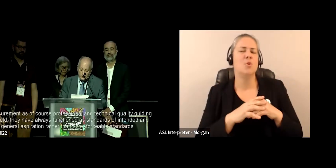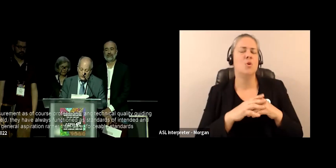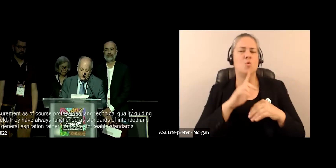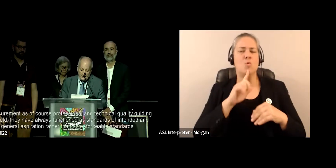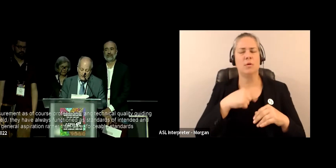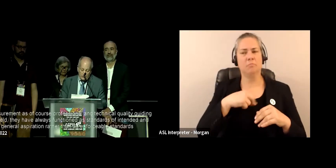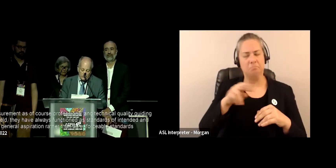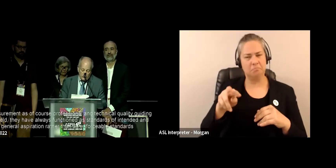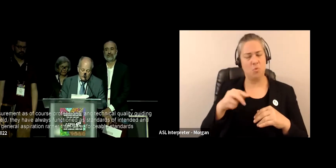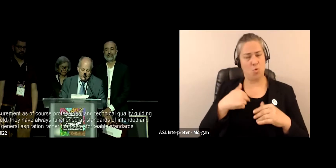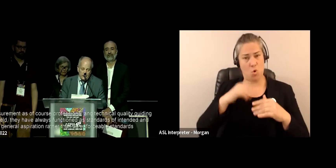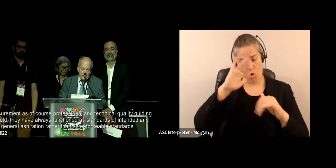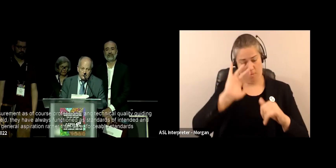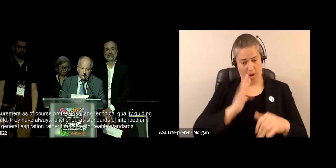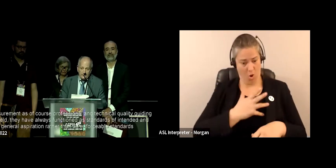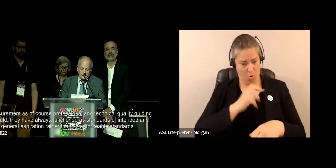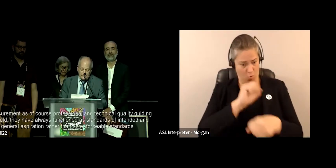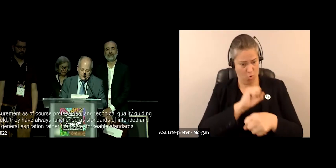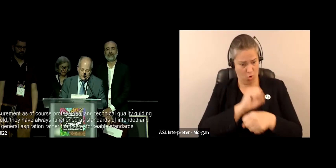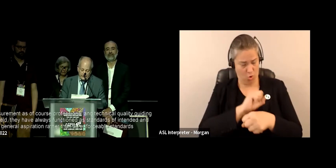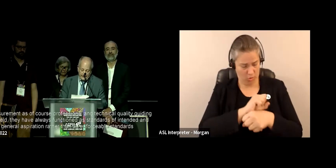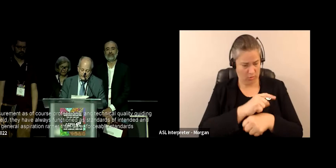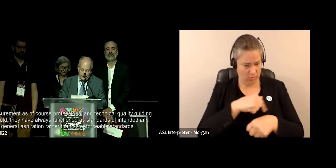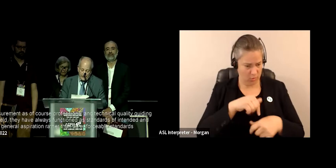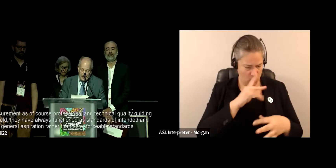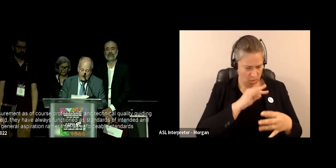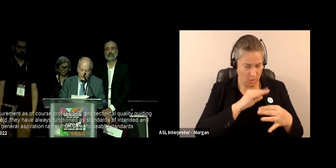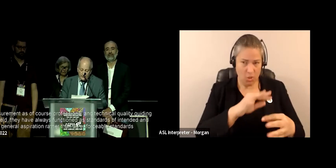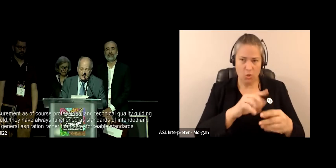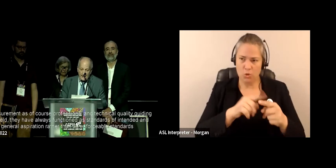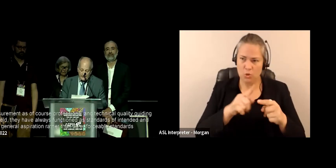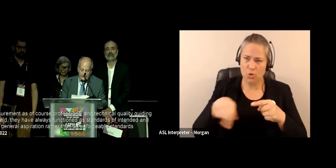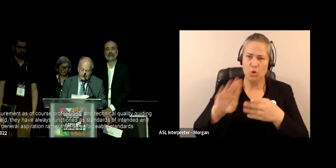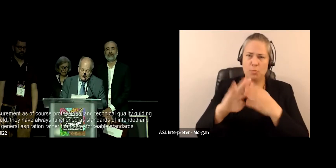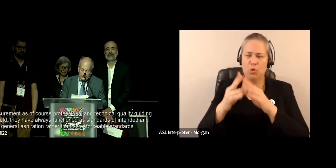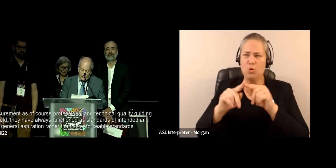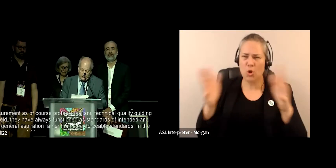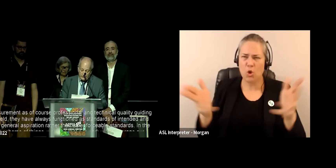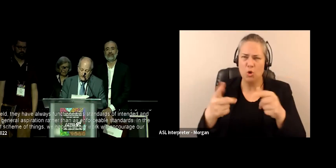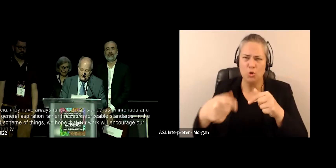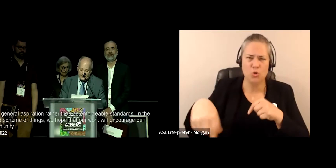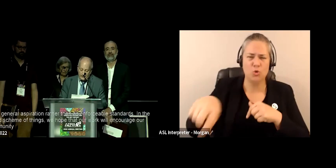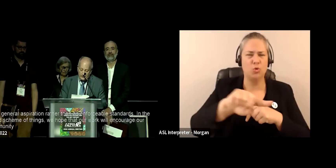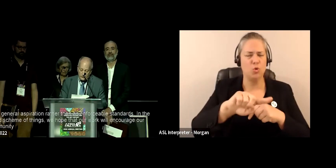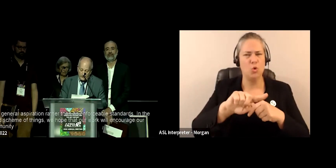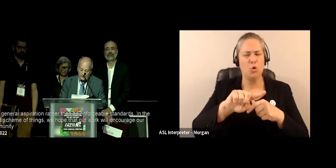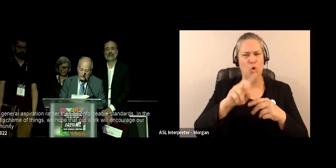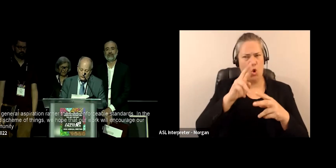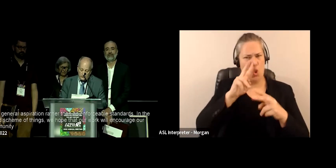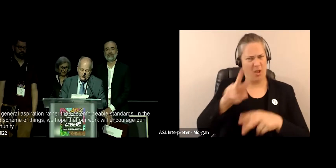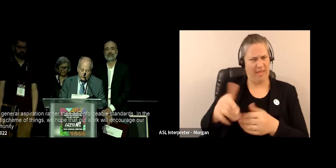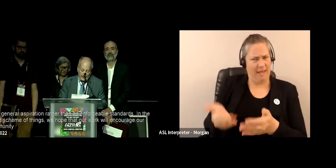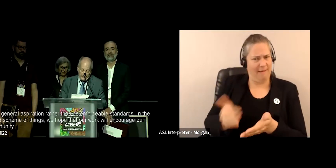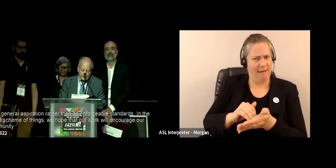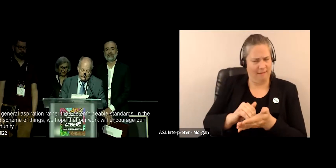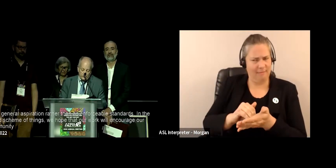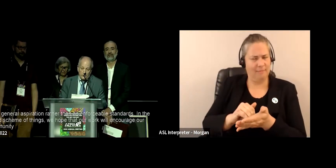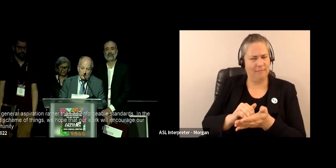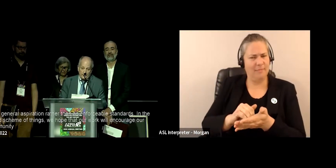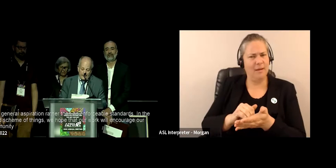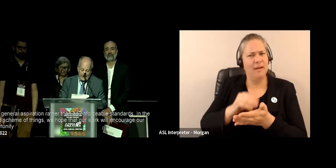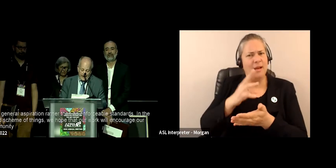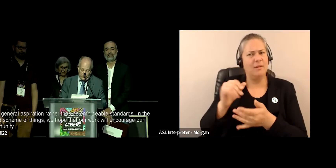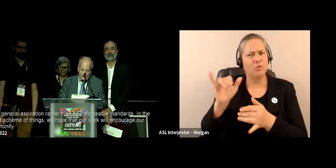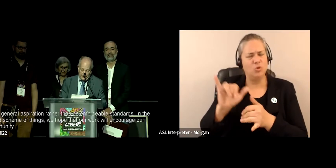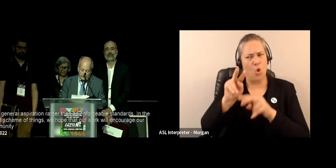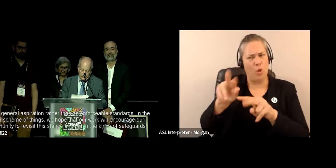work will encourage our community to revisit this stance and put in the kinds of safeguards that can address the egregious practices we